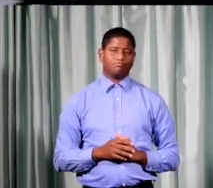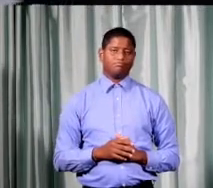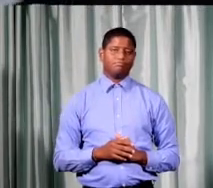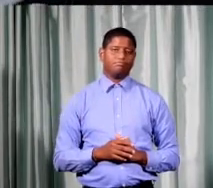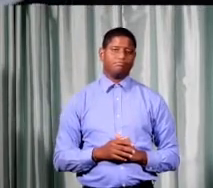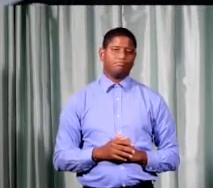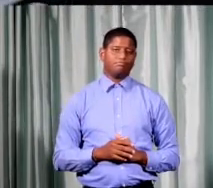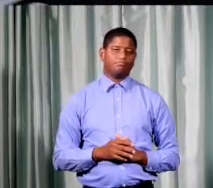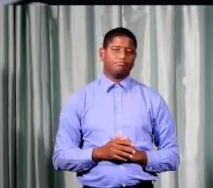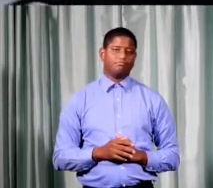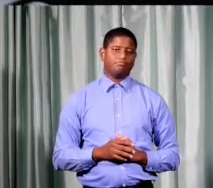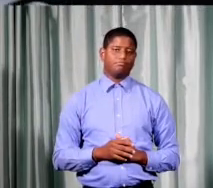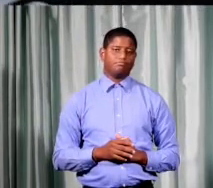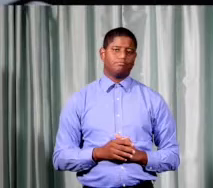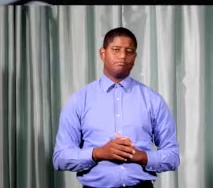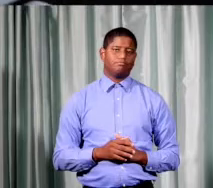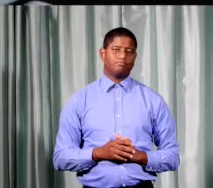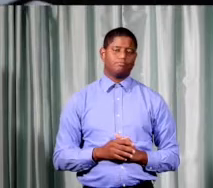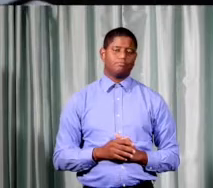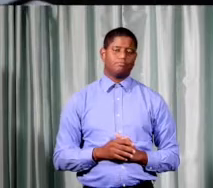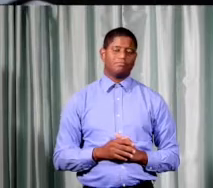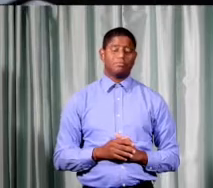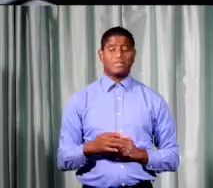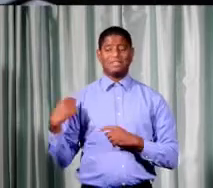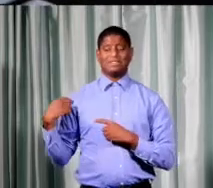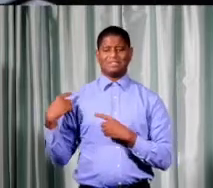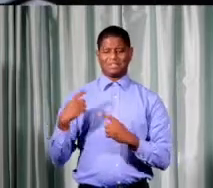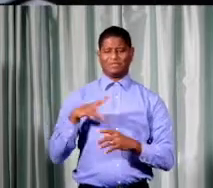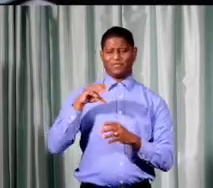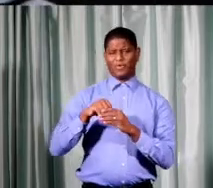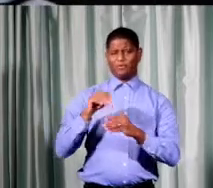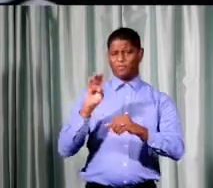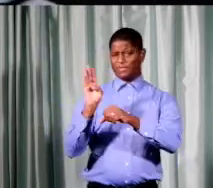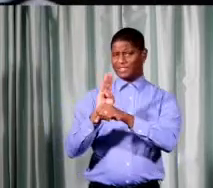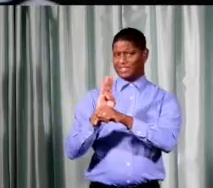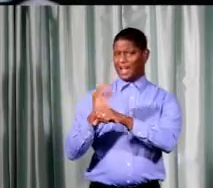Since we're in business, we know this name, correct?